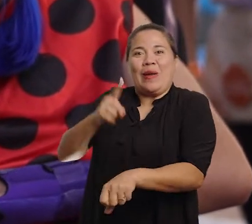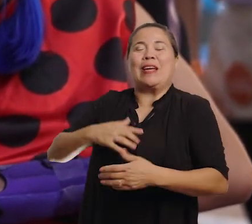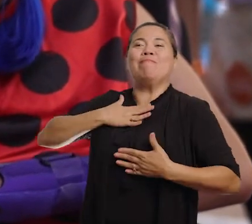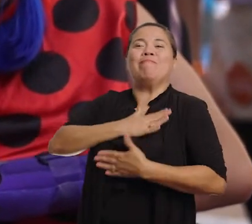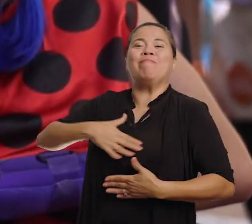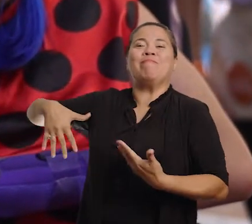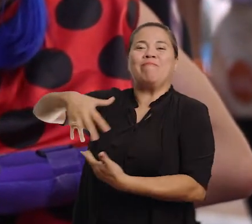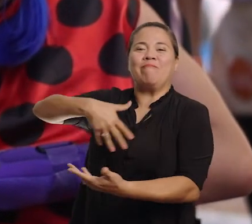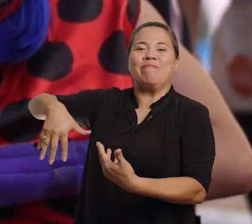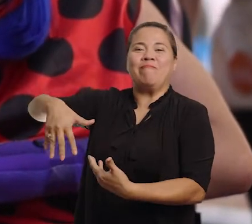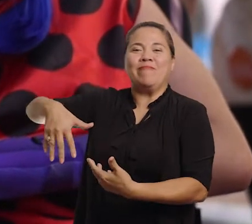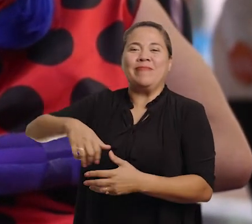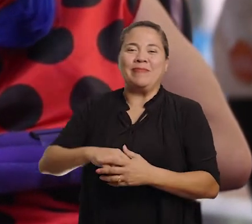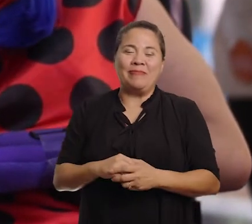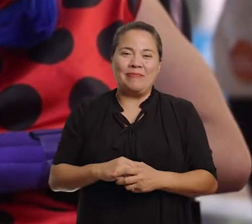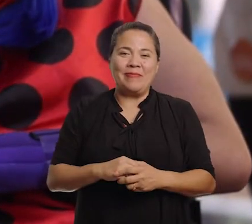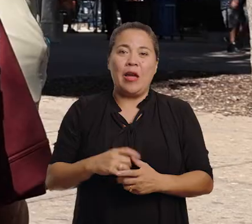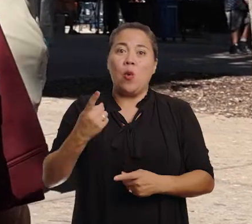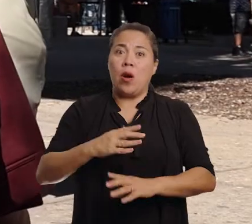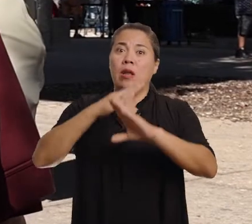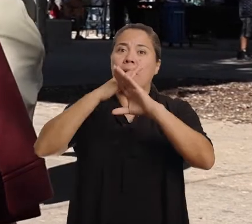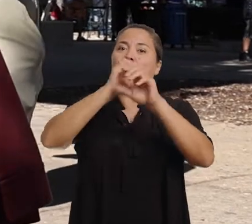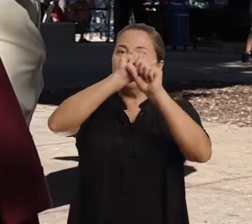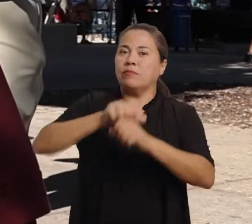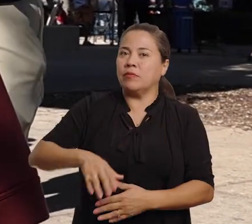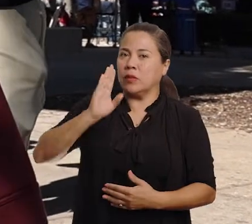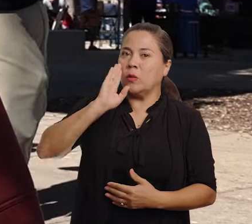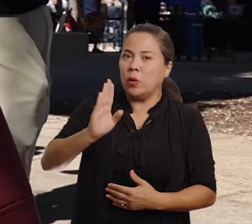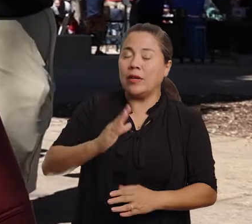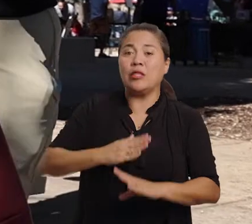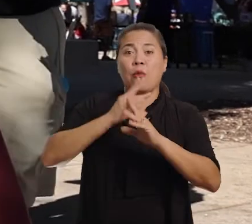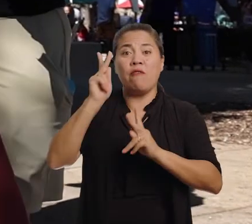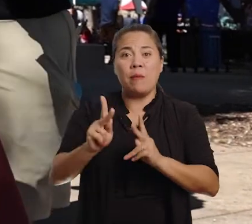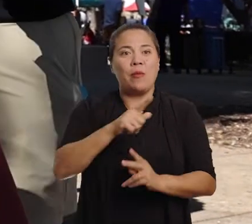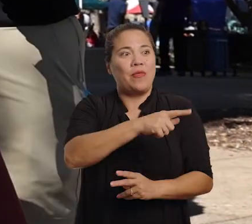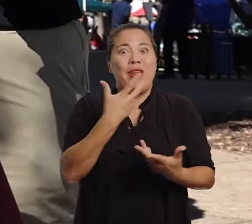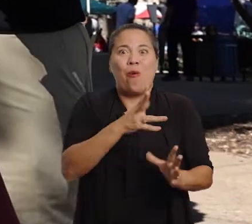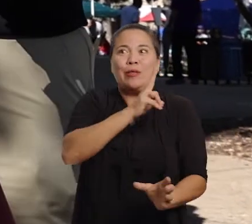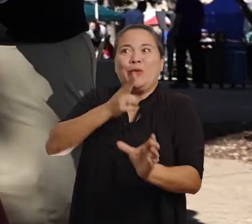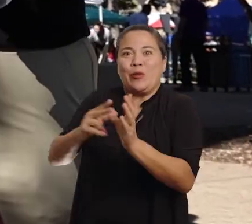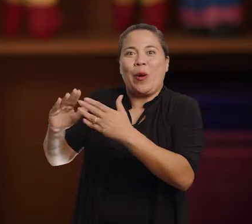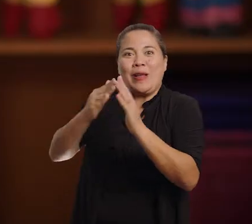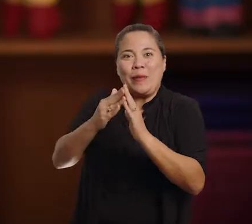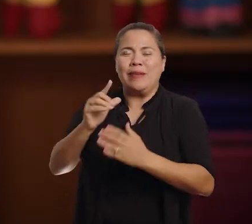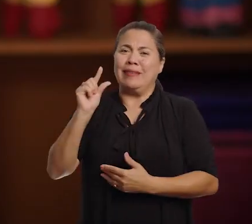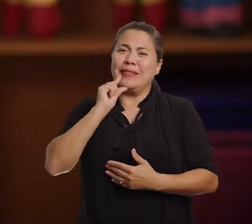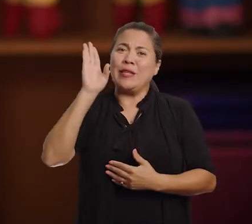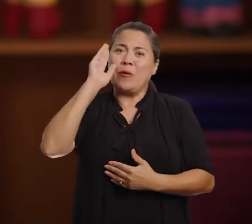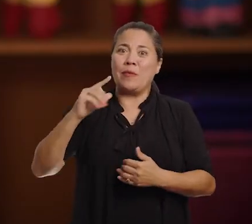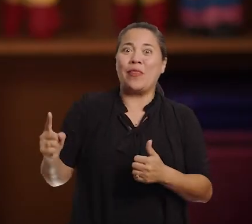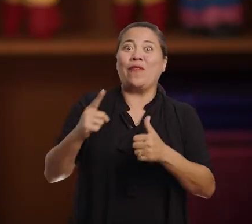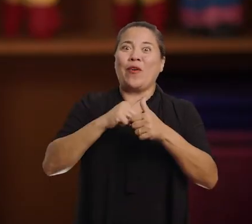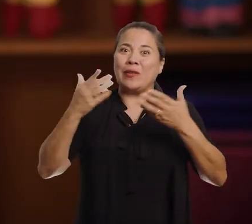enjoy ourselves. This would take down one of the roadblock challenges that prevents people from coming out into community. And I think San Antonio would